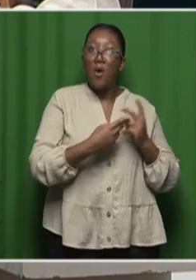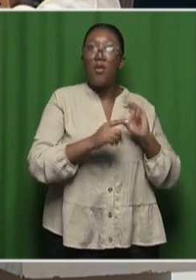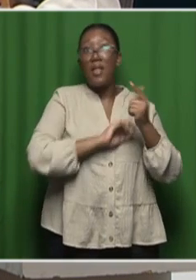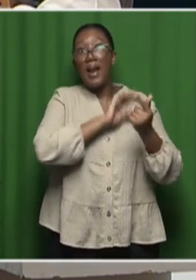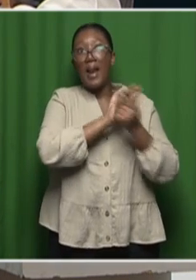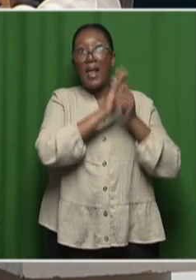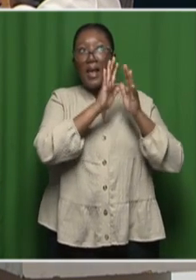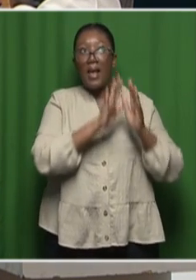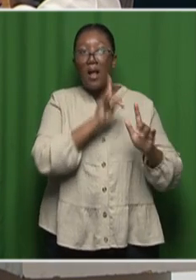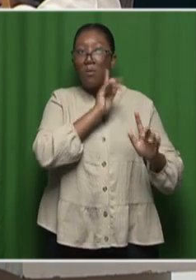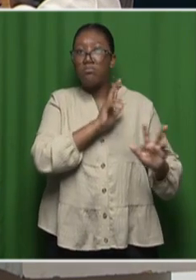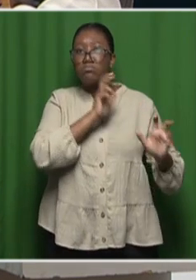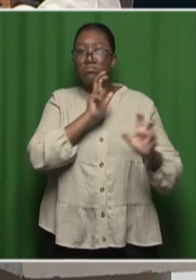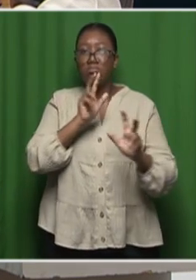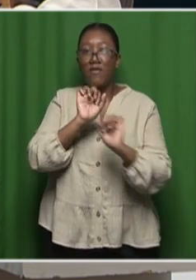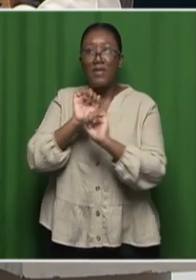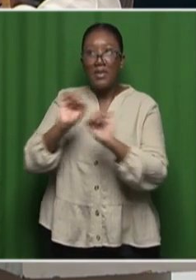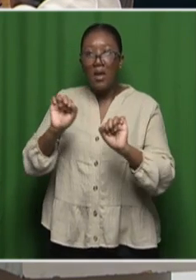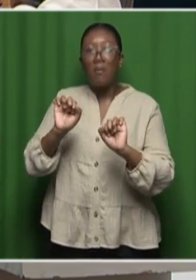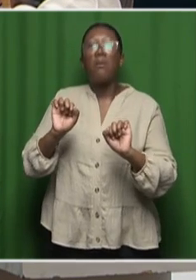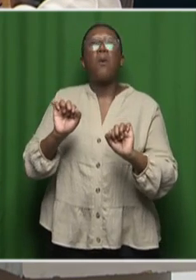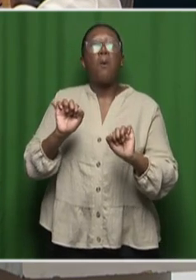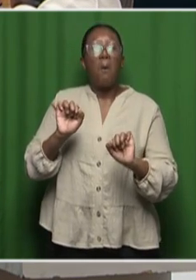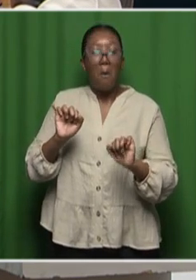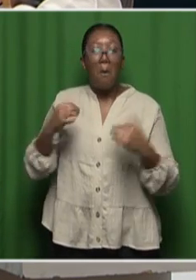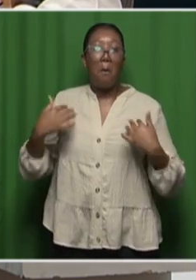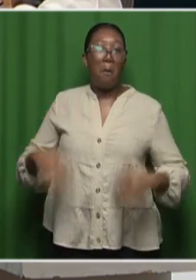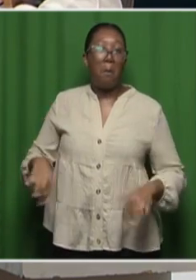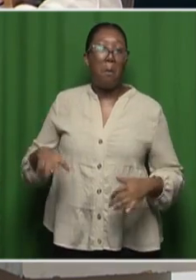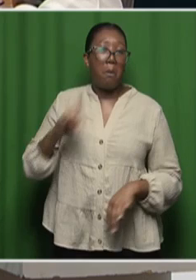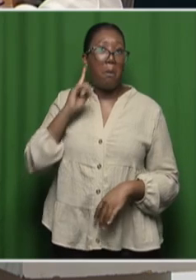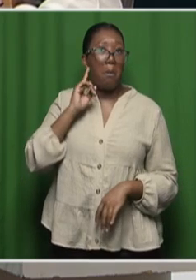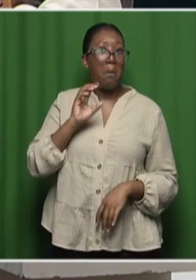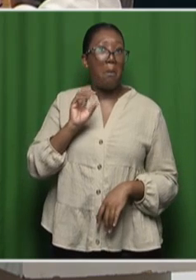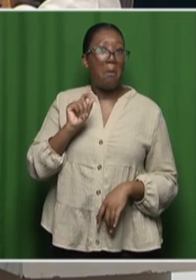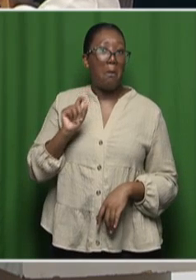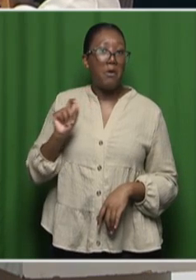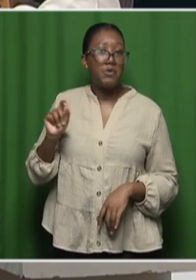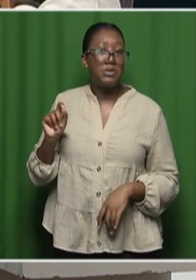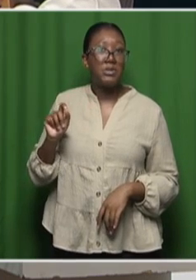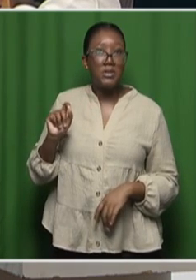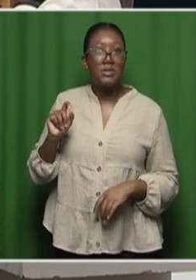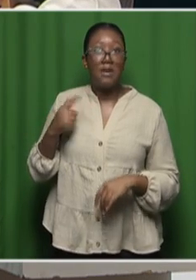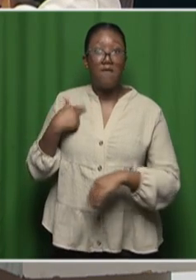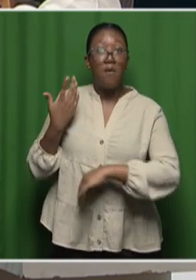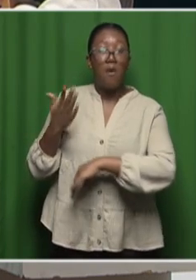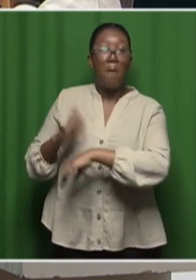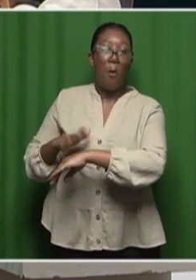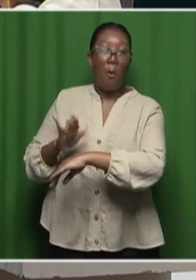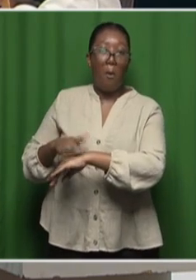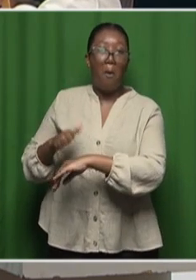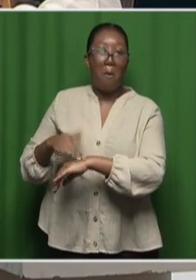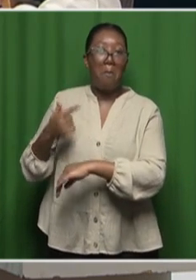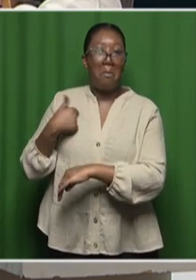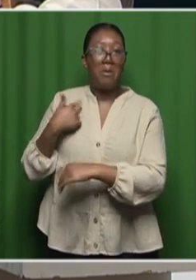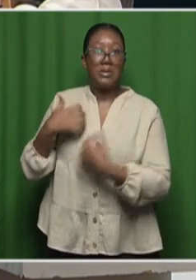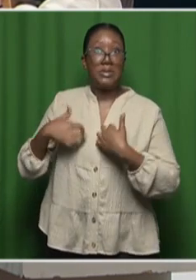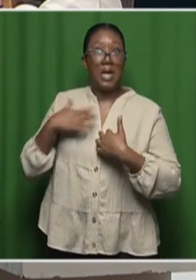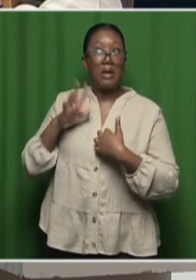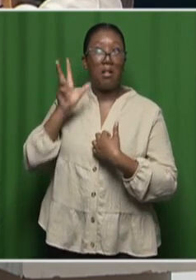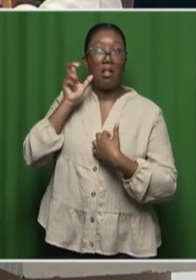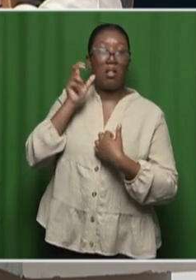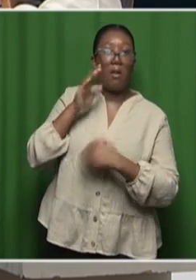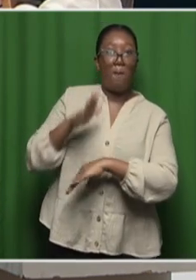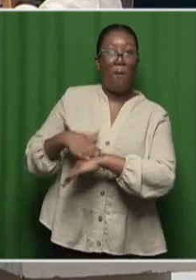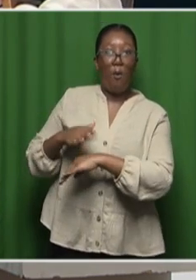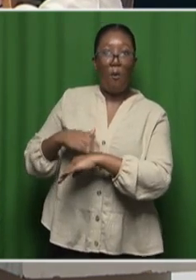yesterday making their arguments. I found it absolutely fascinating, and I can't wait to see how this one's going to go,